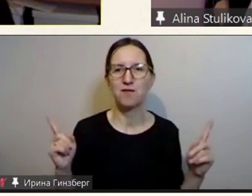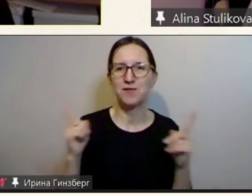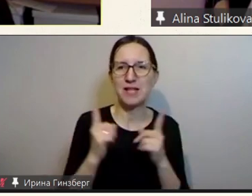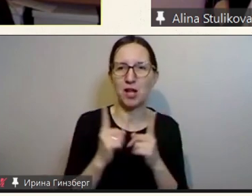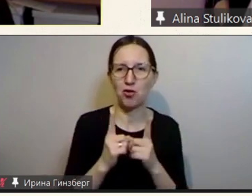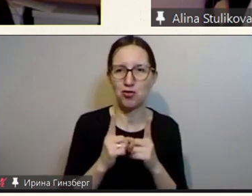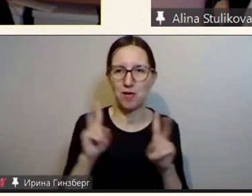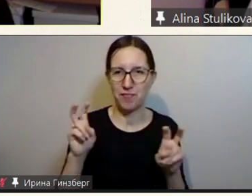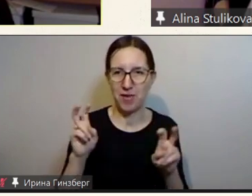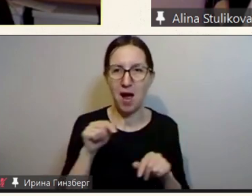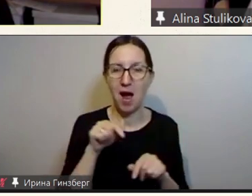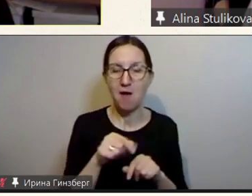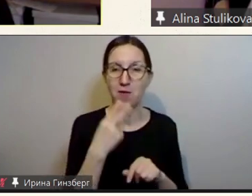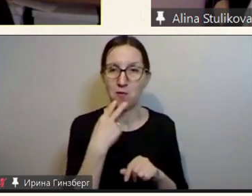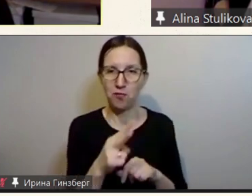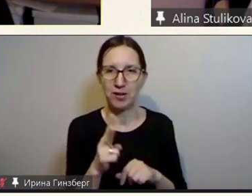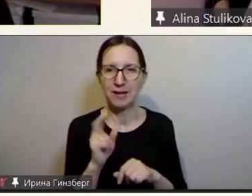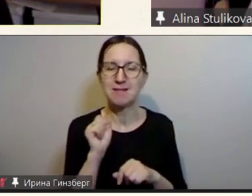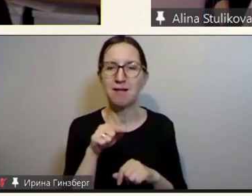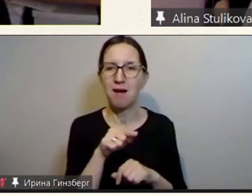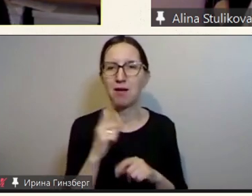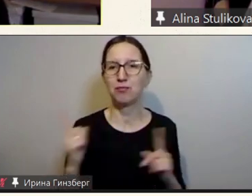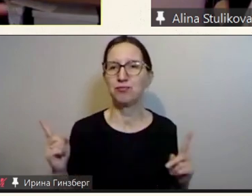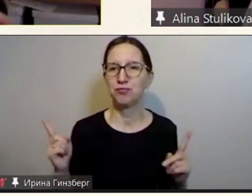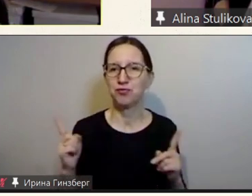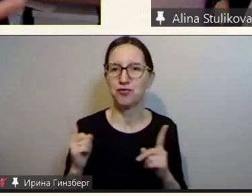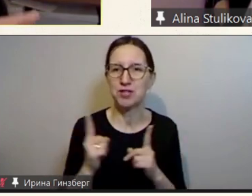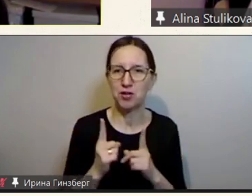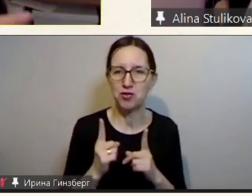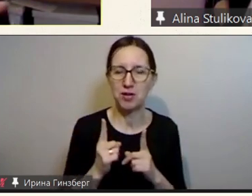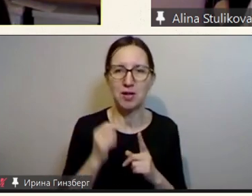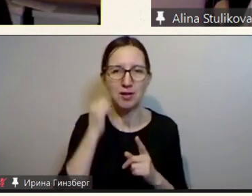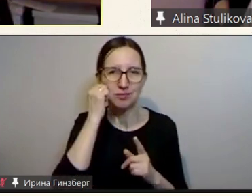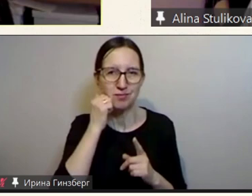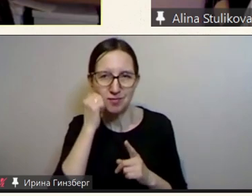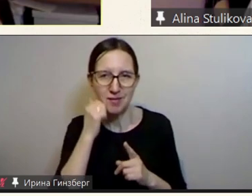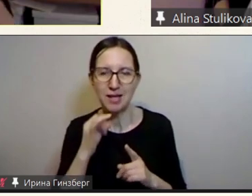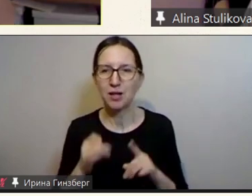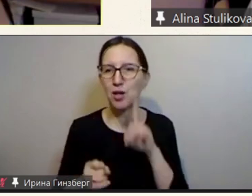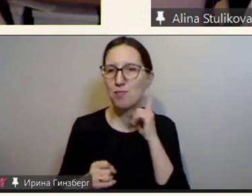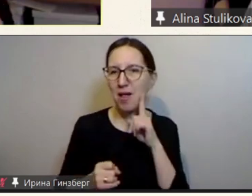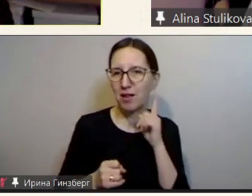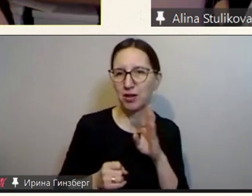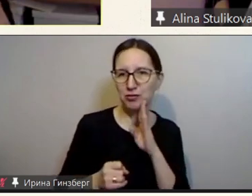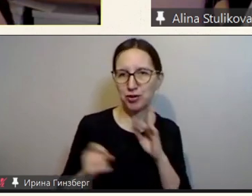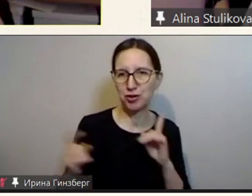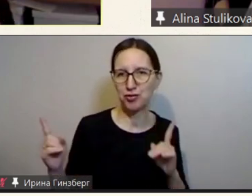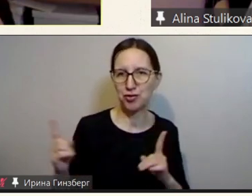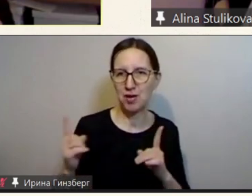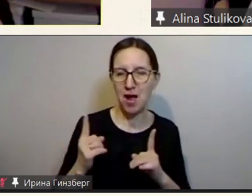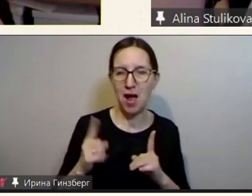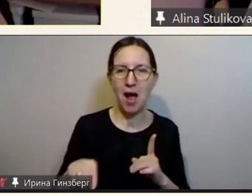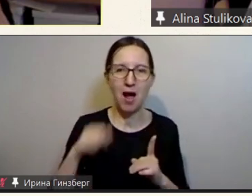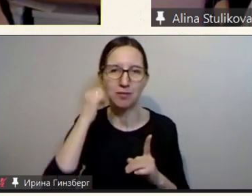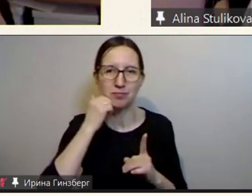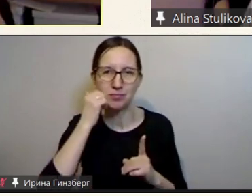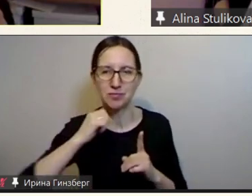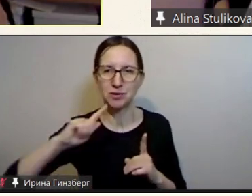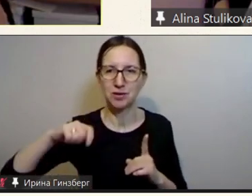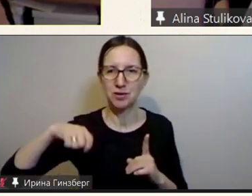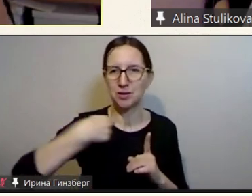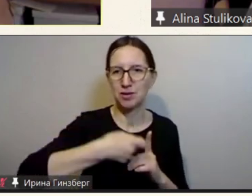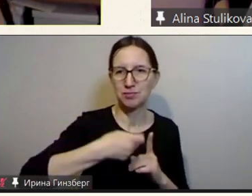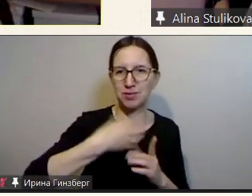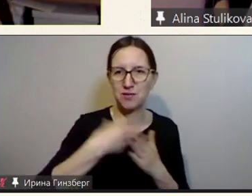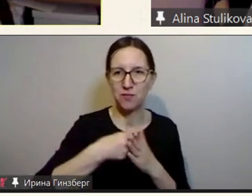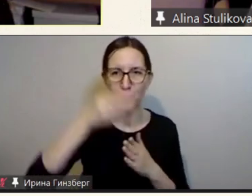connect. At some point she passes on her knowledge, and then they go and they connect only for a